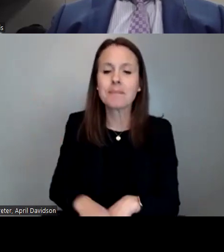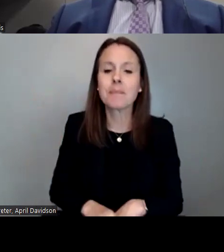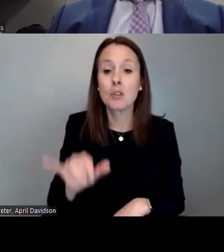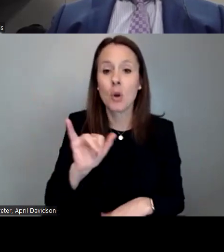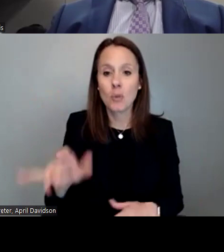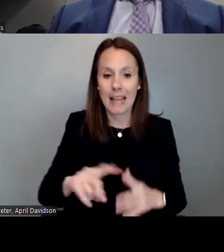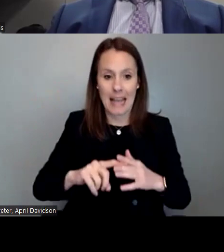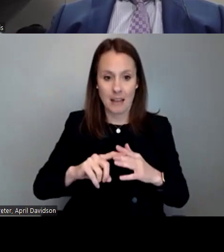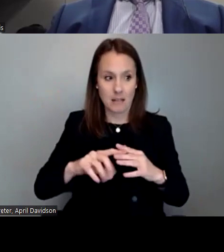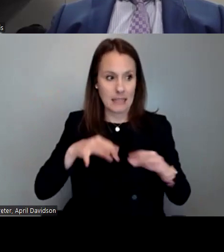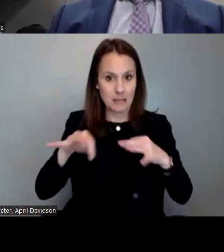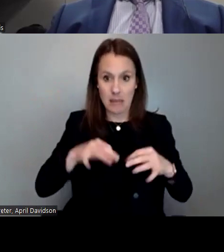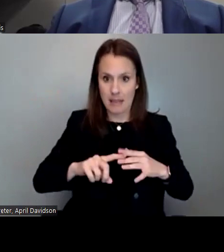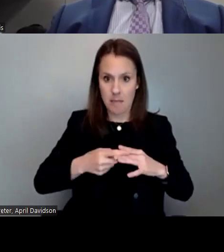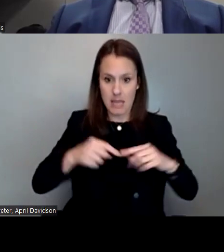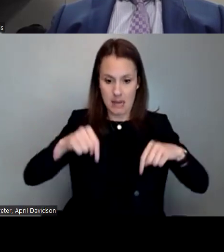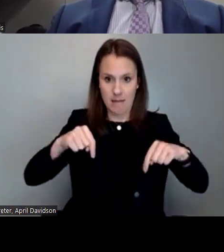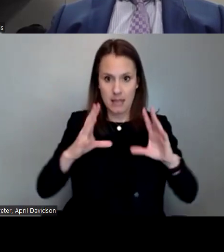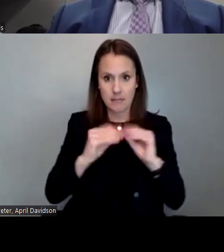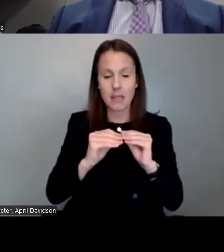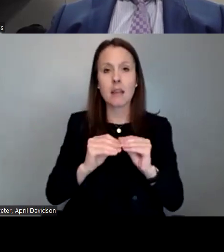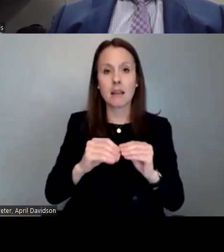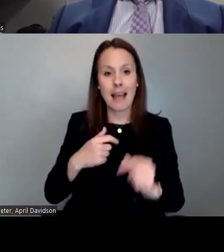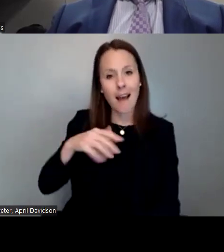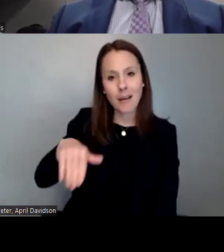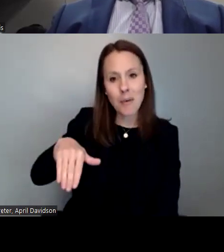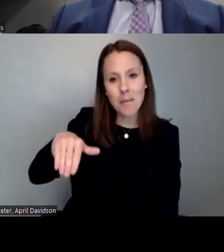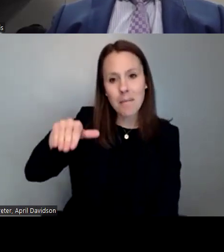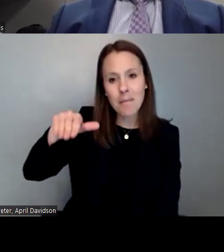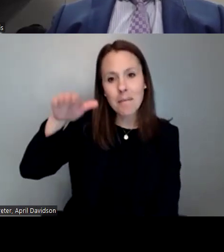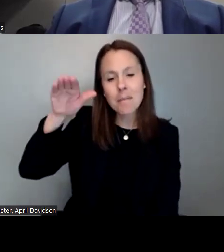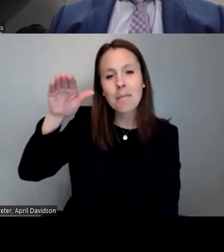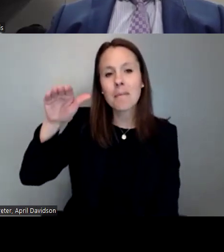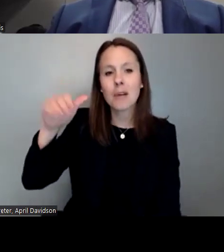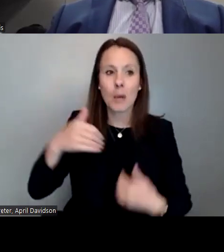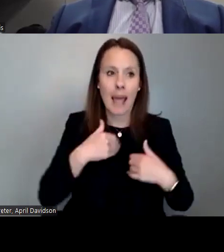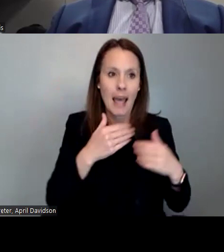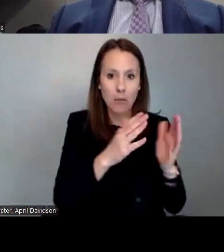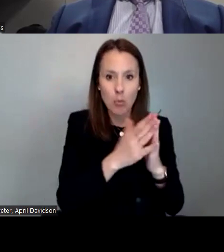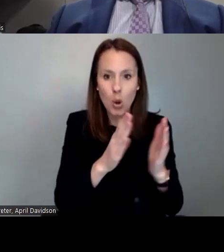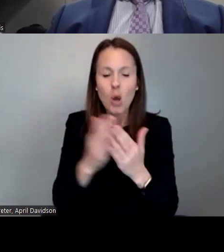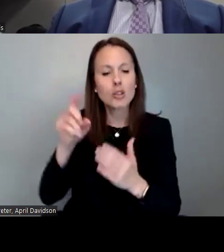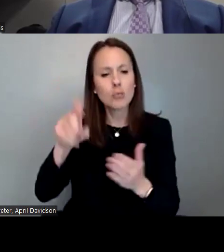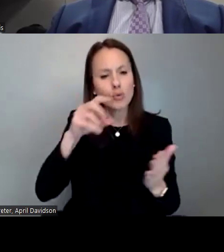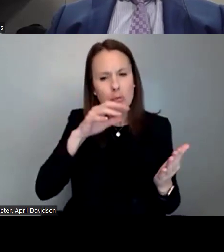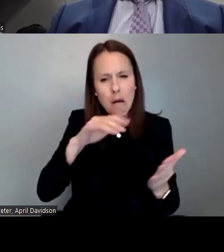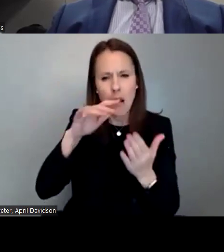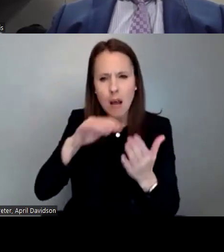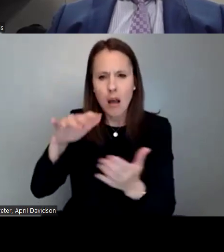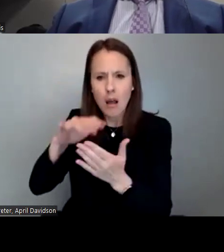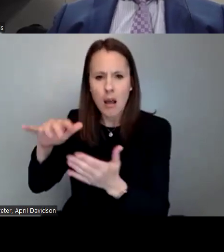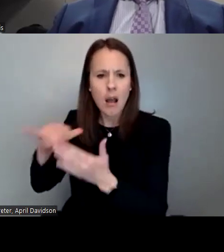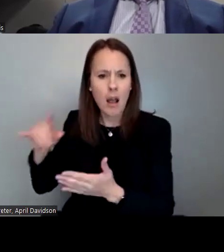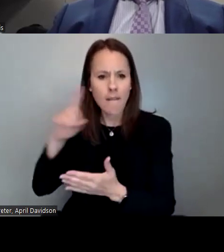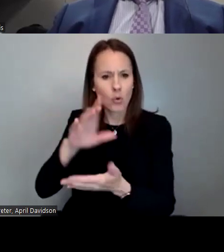of this event, when I was growing up, we had texts that were supposed to study, for literature